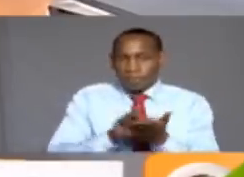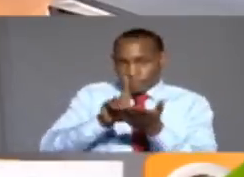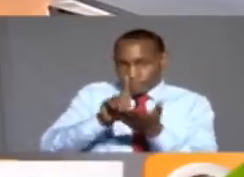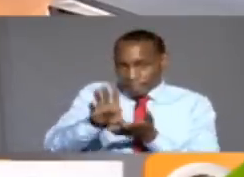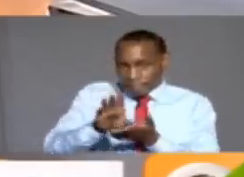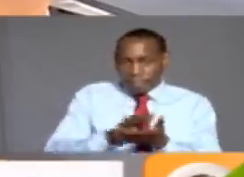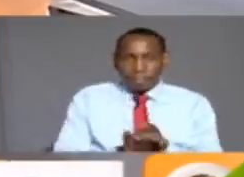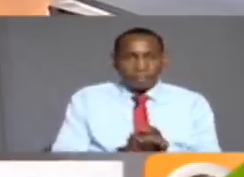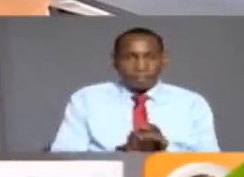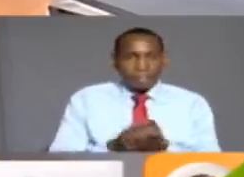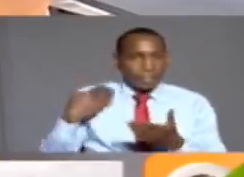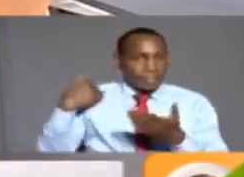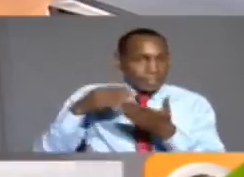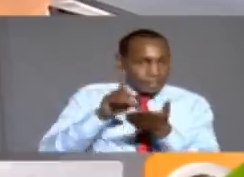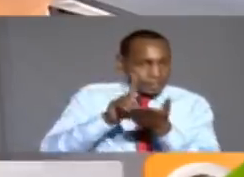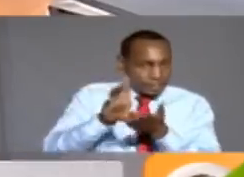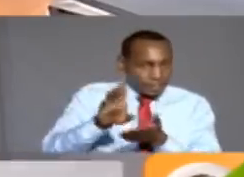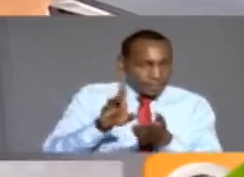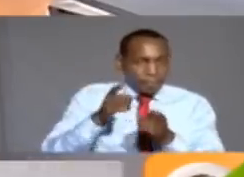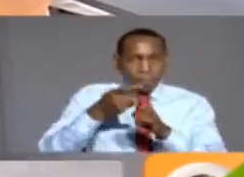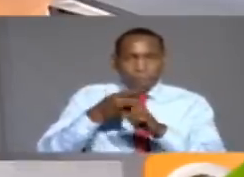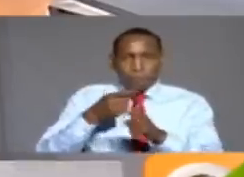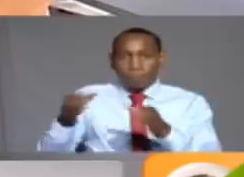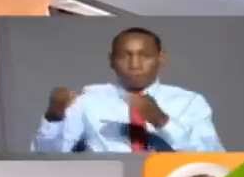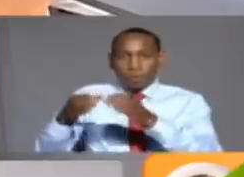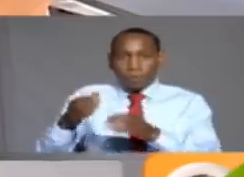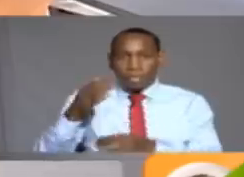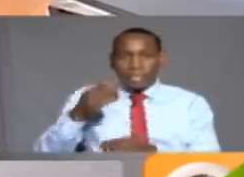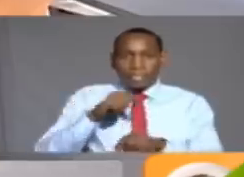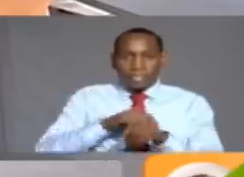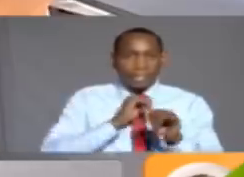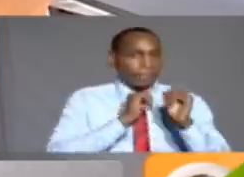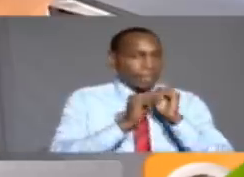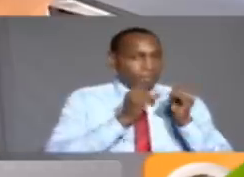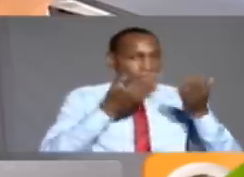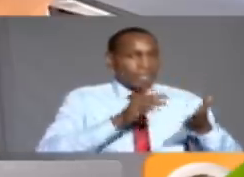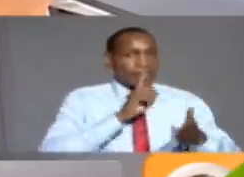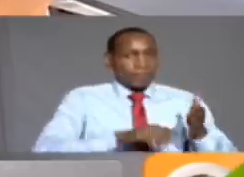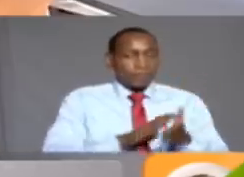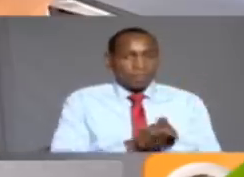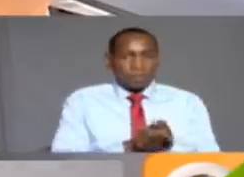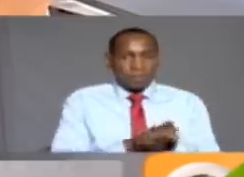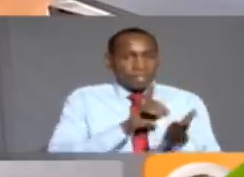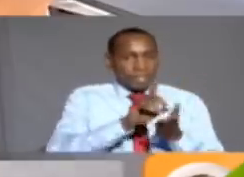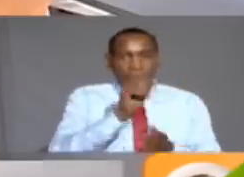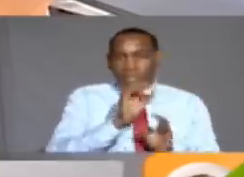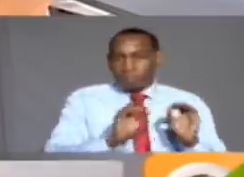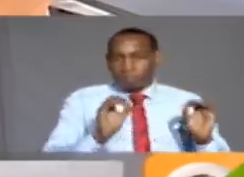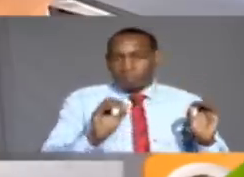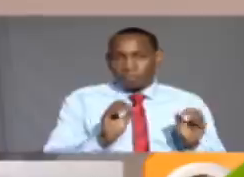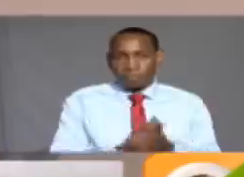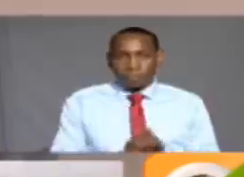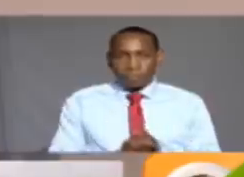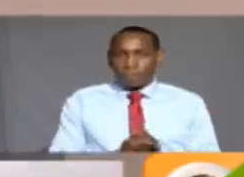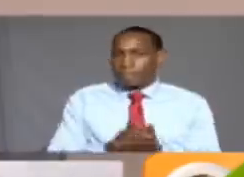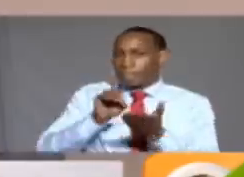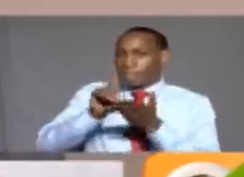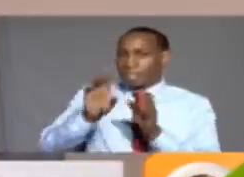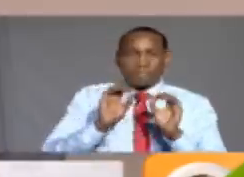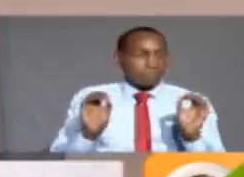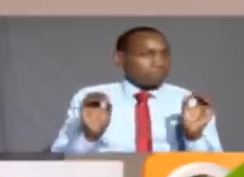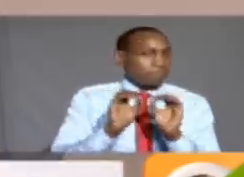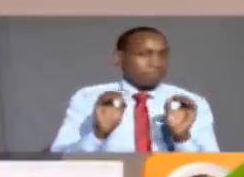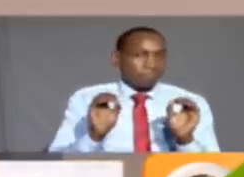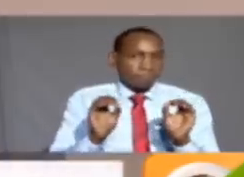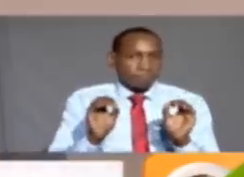Eh? Since they chased me from the party, because when I interviewed him here, he said he was never chased from the party. Actually, he was not chased by me.